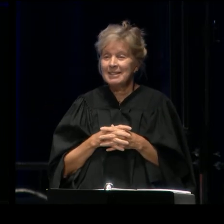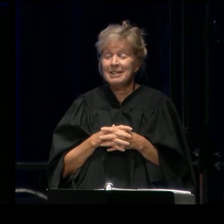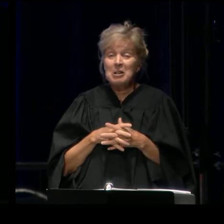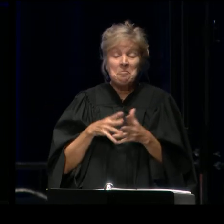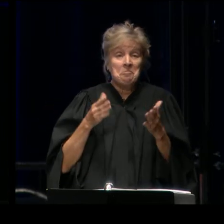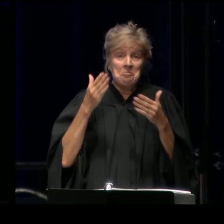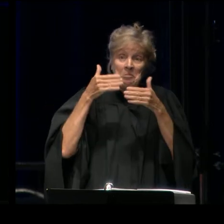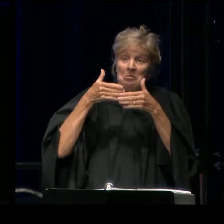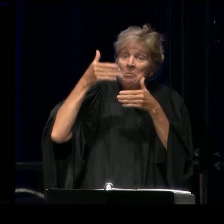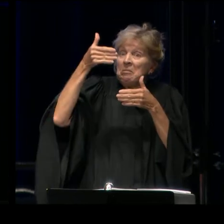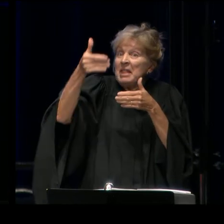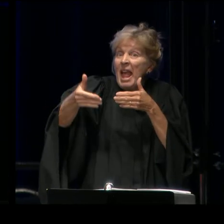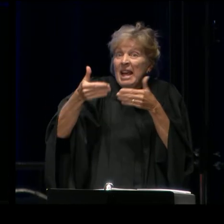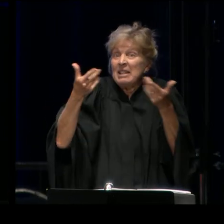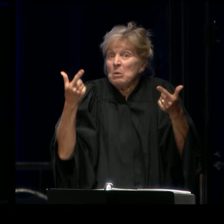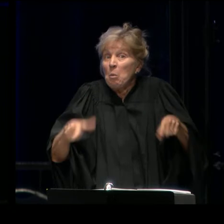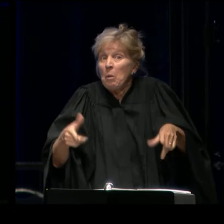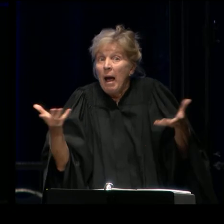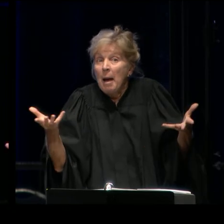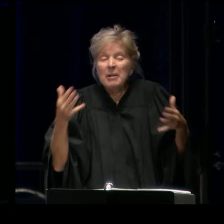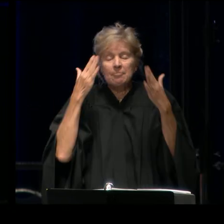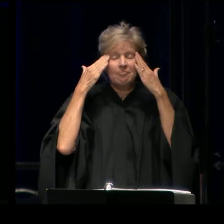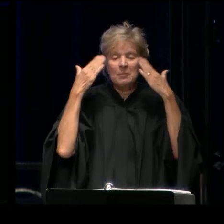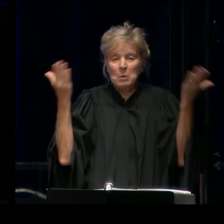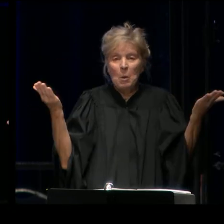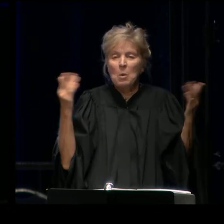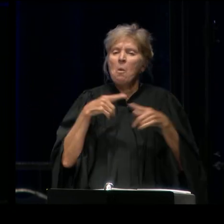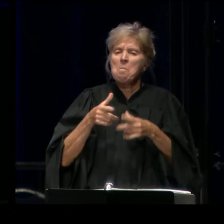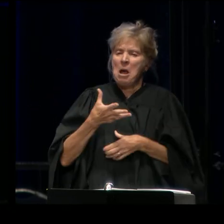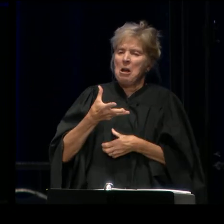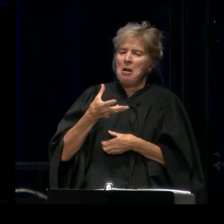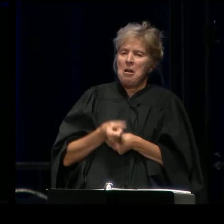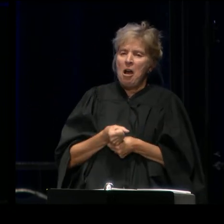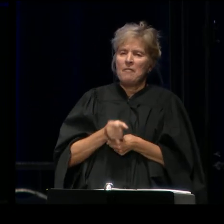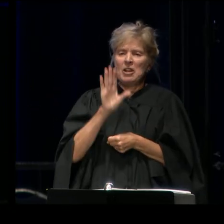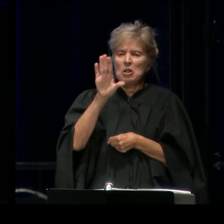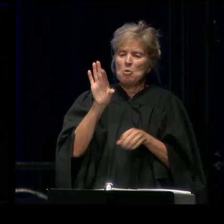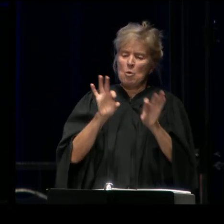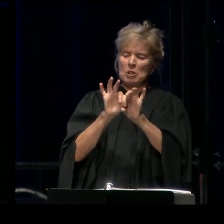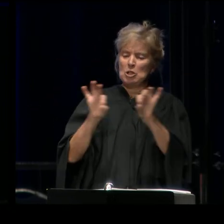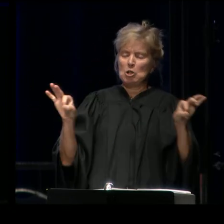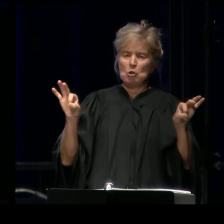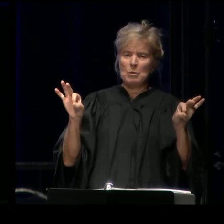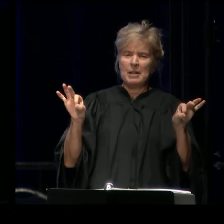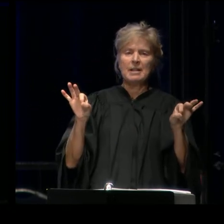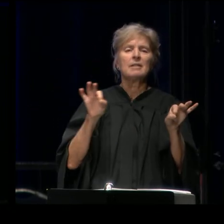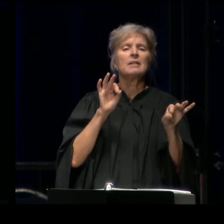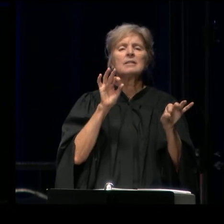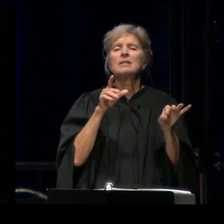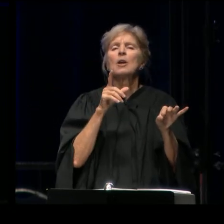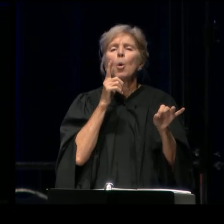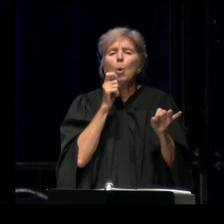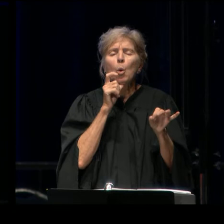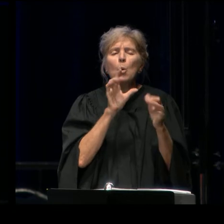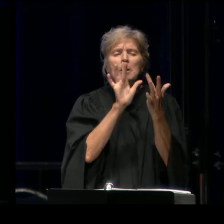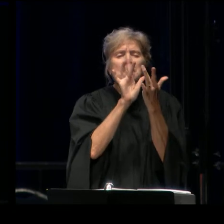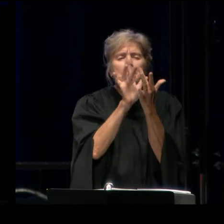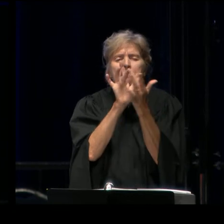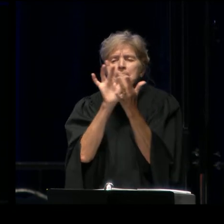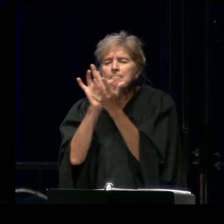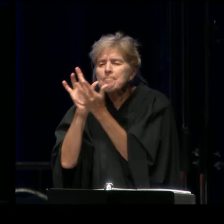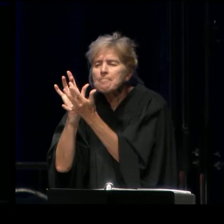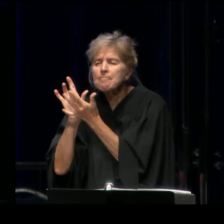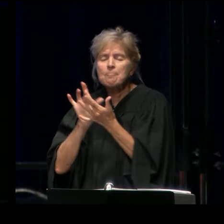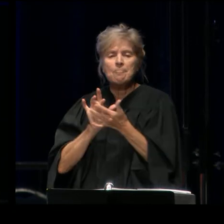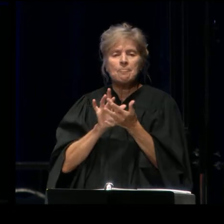what comes next, but I am confident that with the degree you earned, the connections you have made and the confidence you